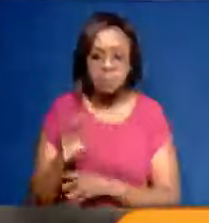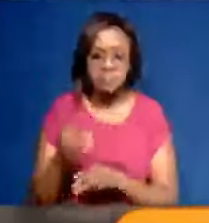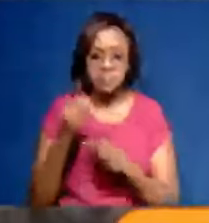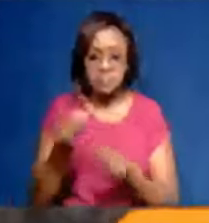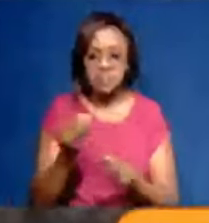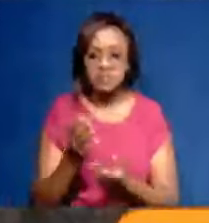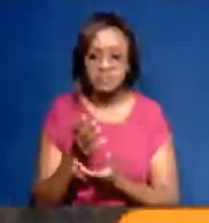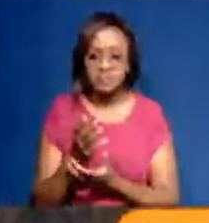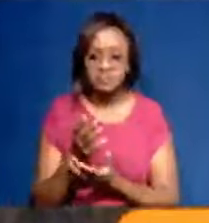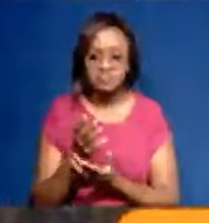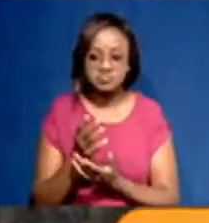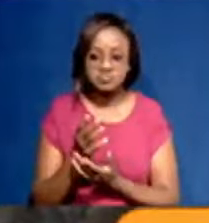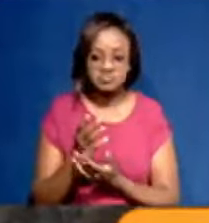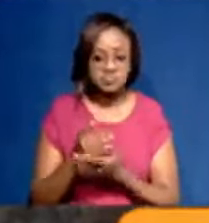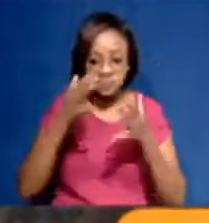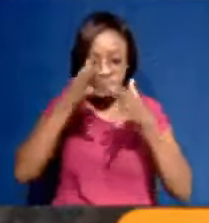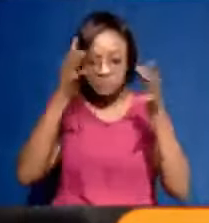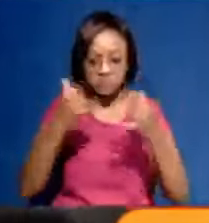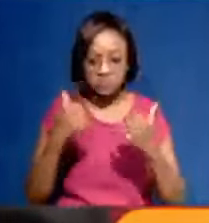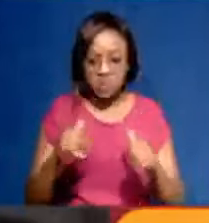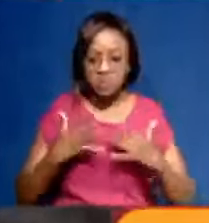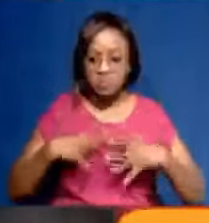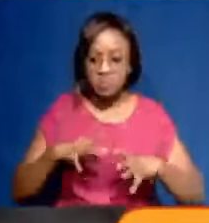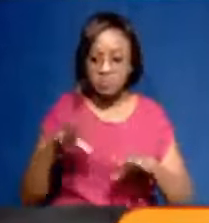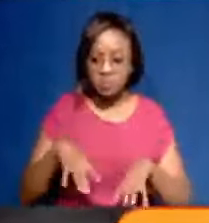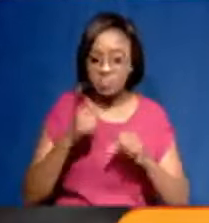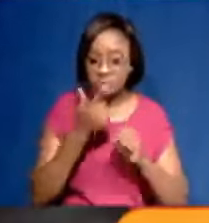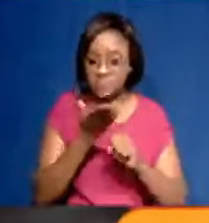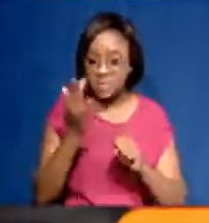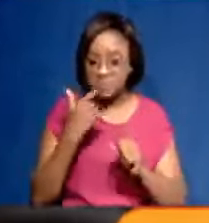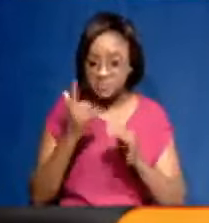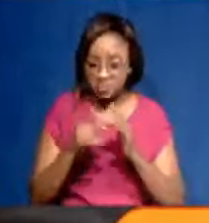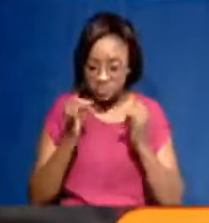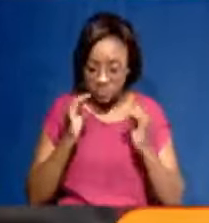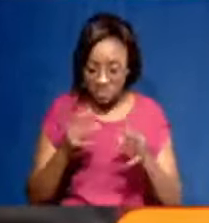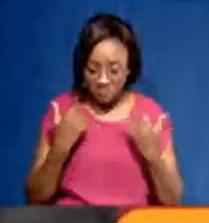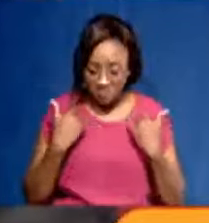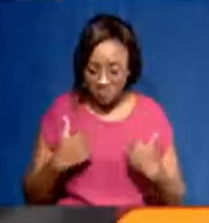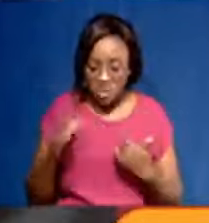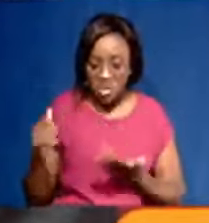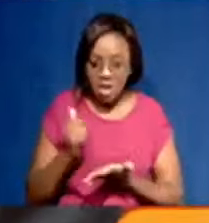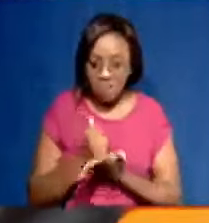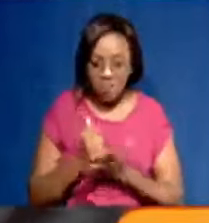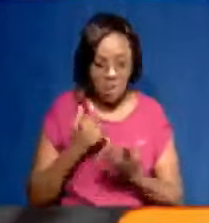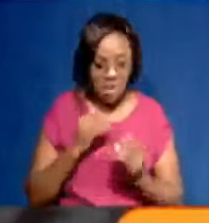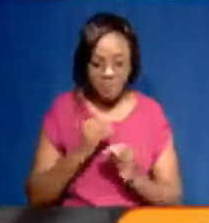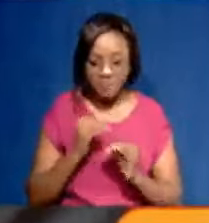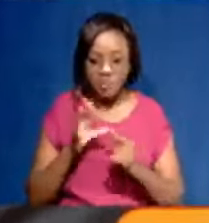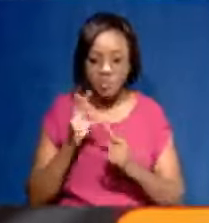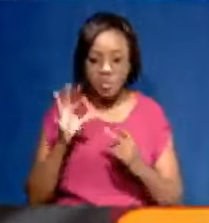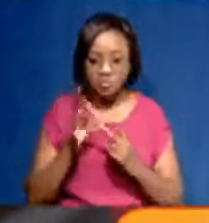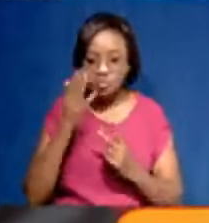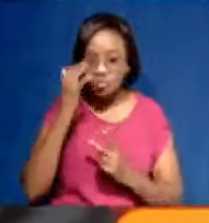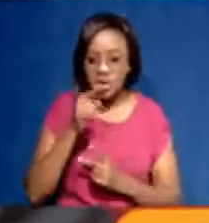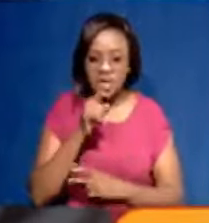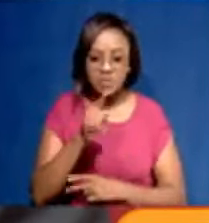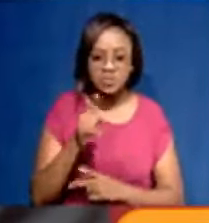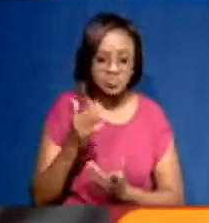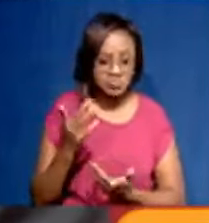wake. Employees are saying, if I am employed, I have no option. It is obligatory because you have mandated my employer to